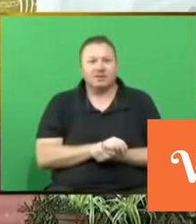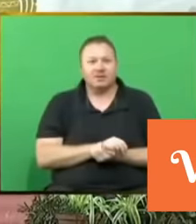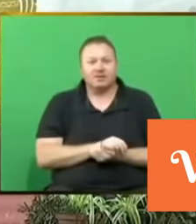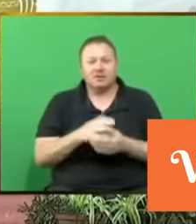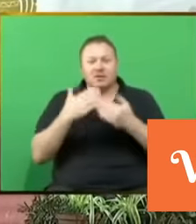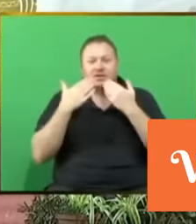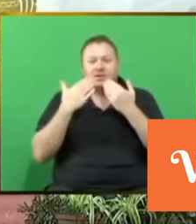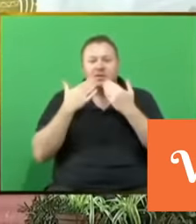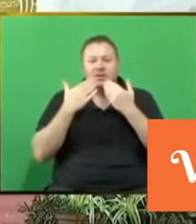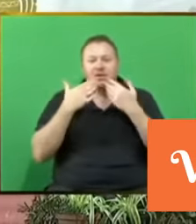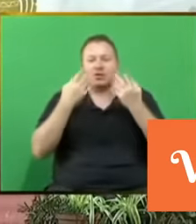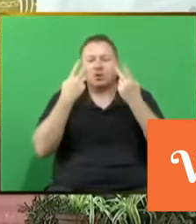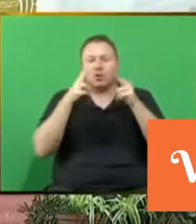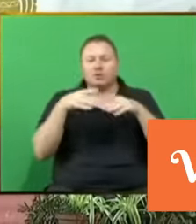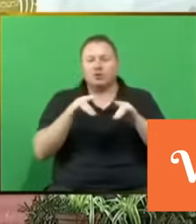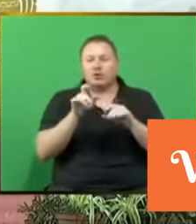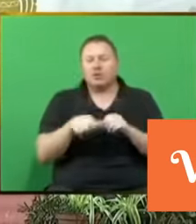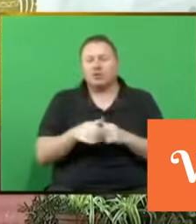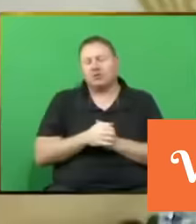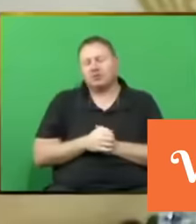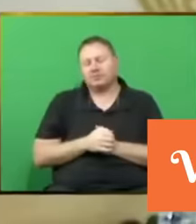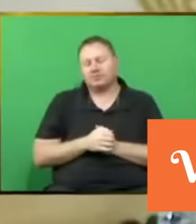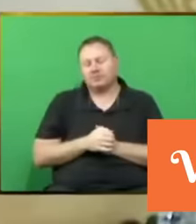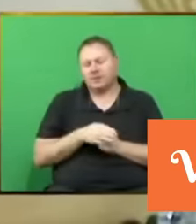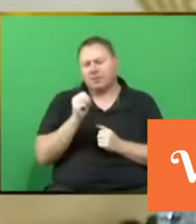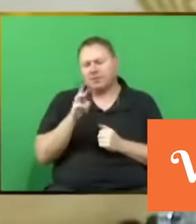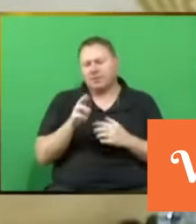Thank you, Honorable Chairperson. Mr. President,